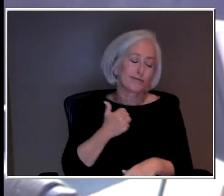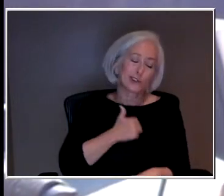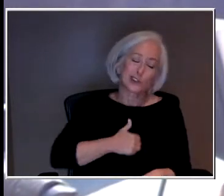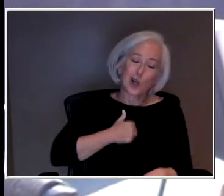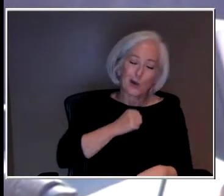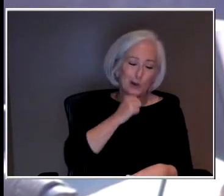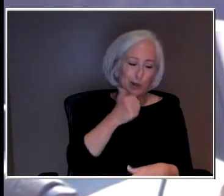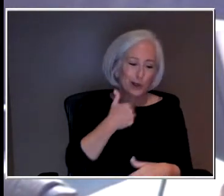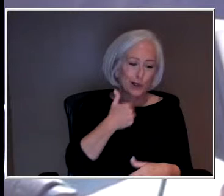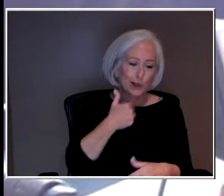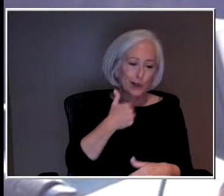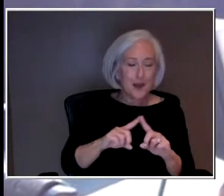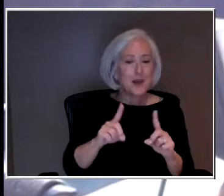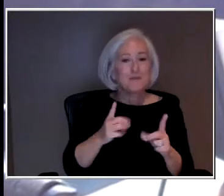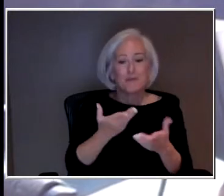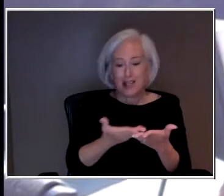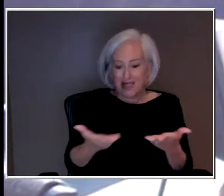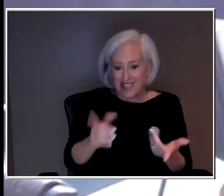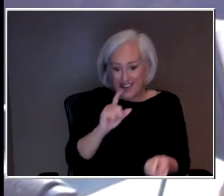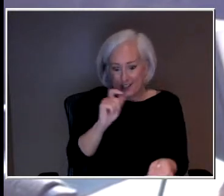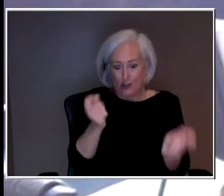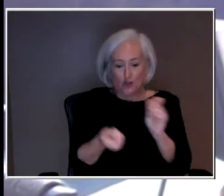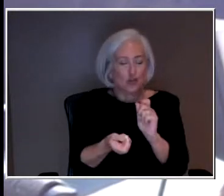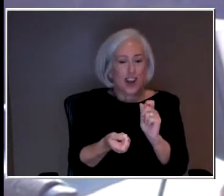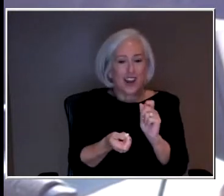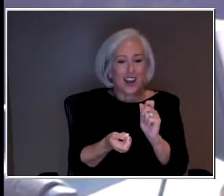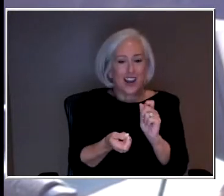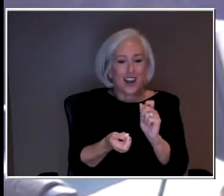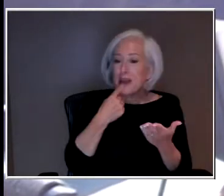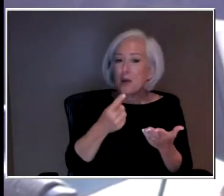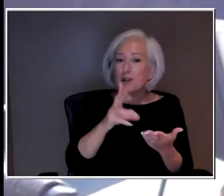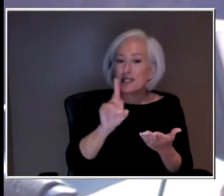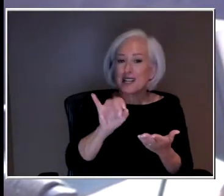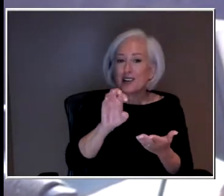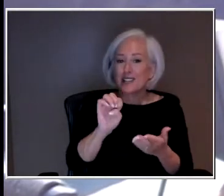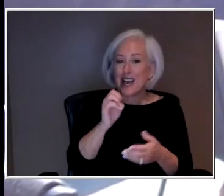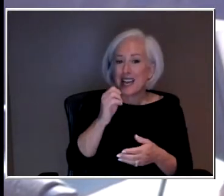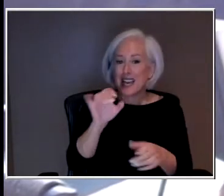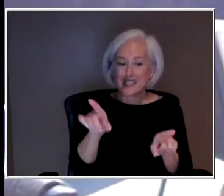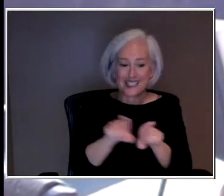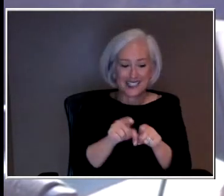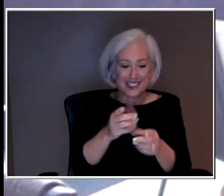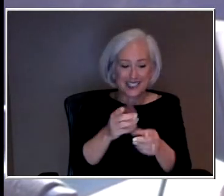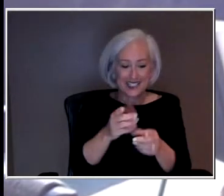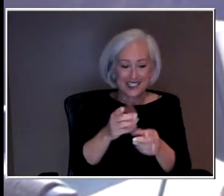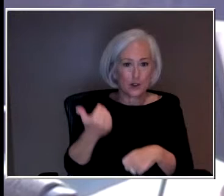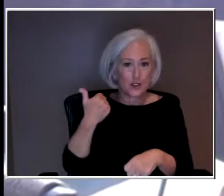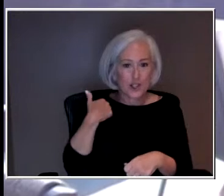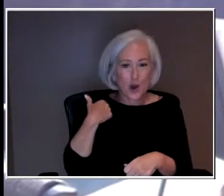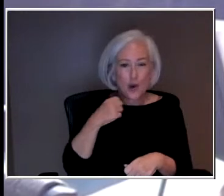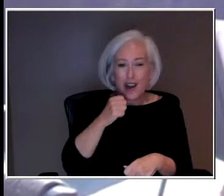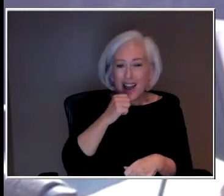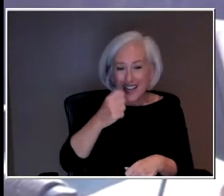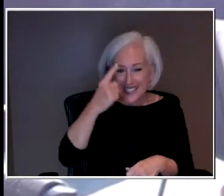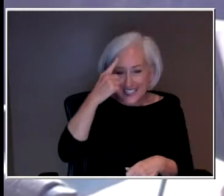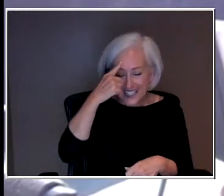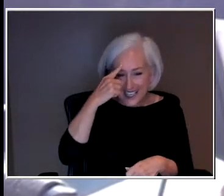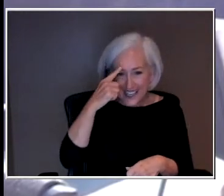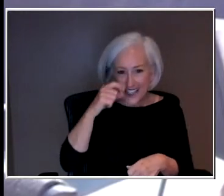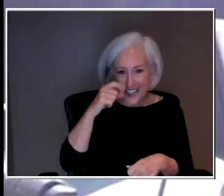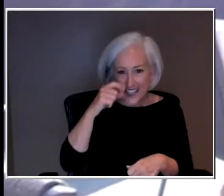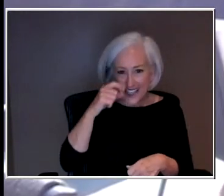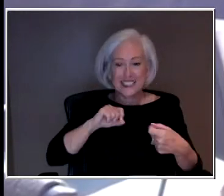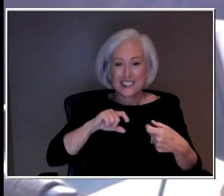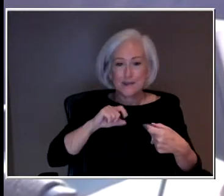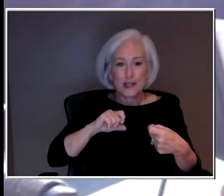very quickly. And I may have had that same answer for Diane, 3 years ago. Like, I don't think a stimulator is going to work. I usually didn't really like putting